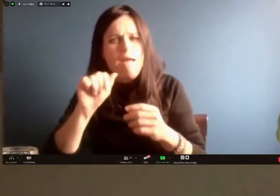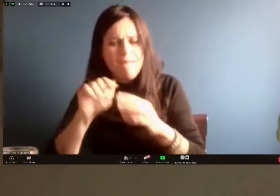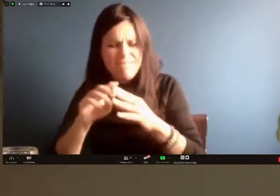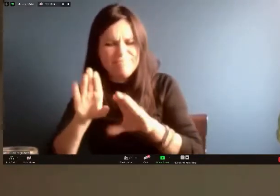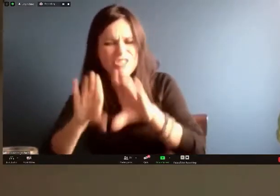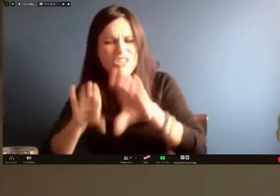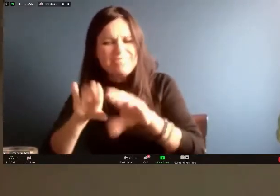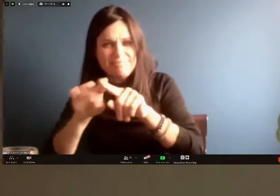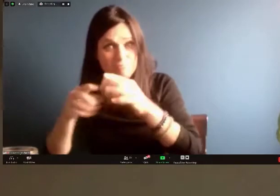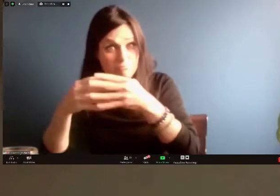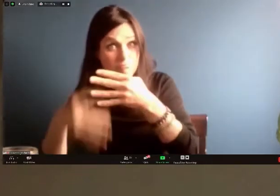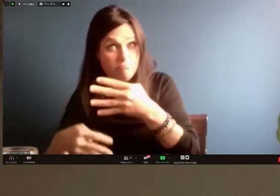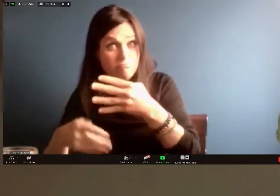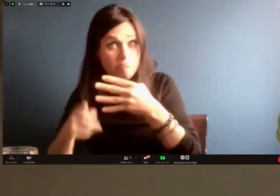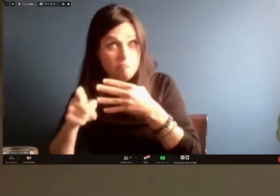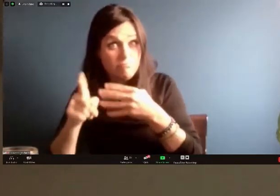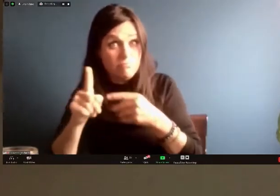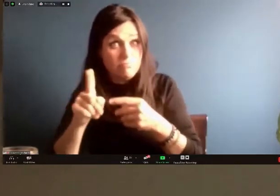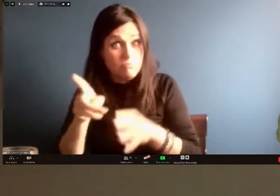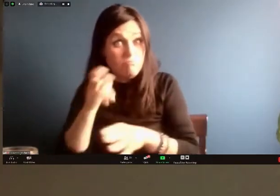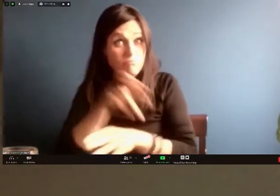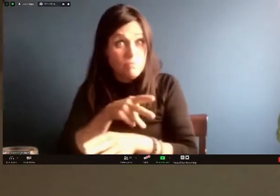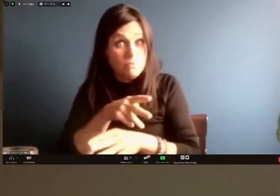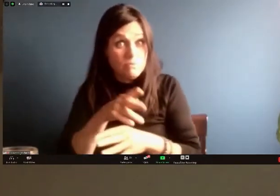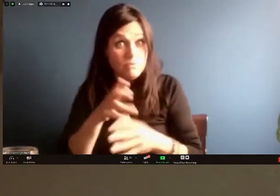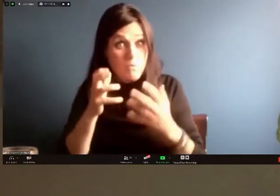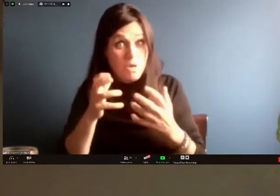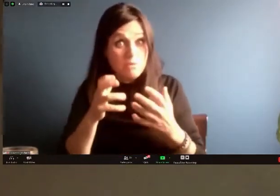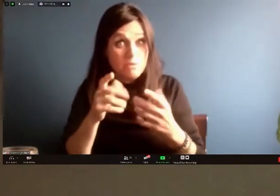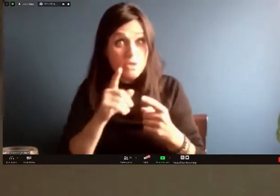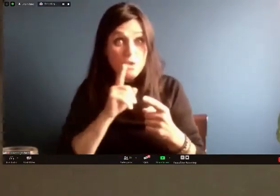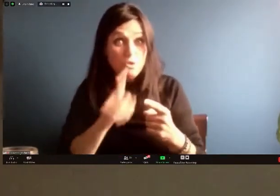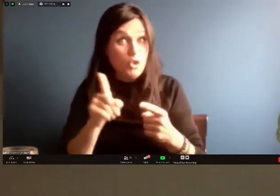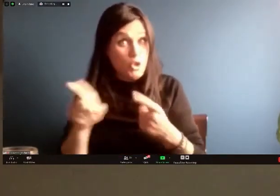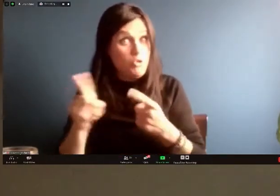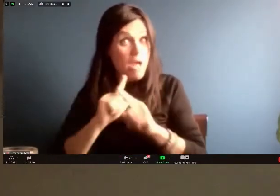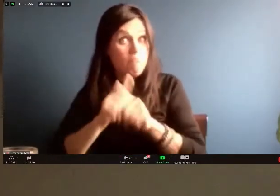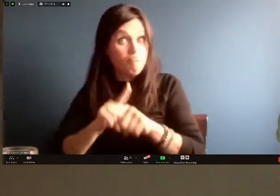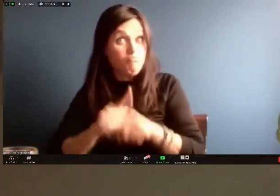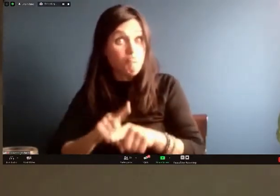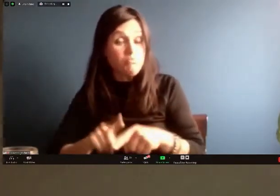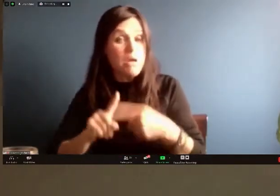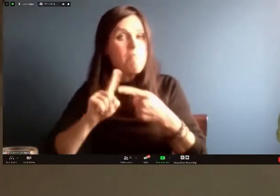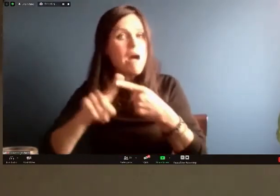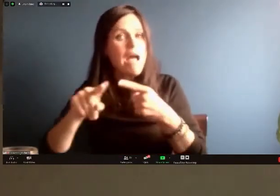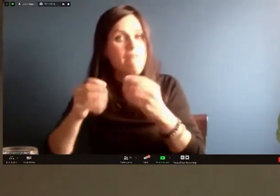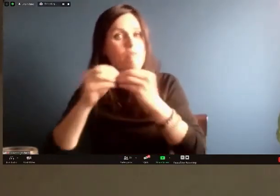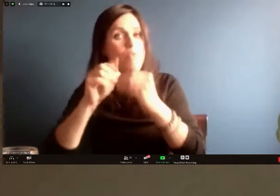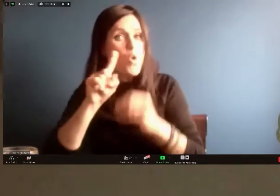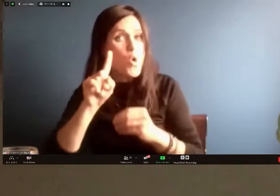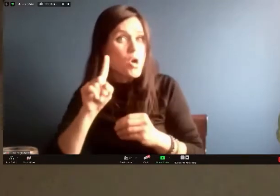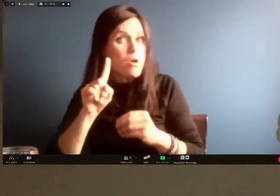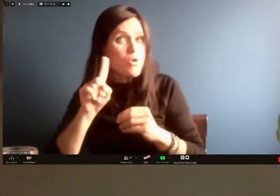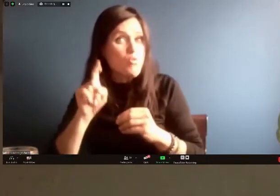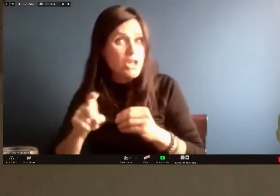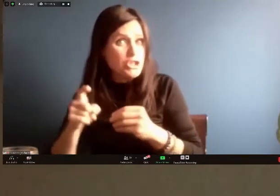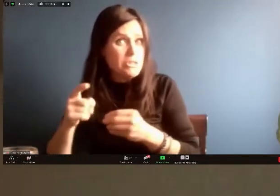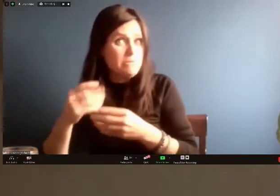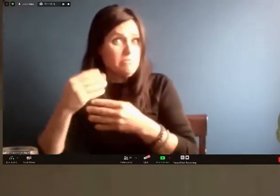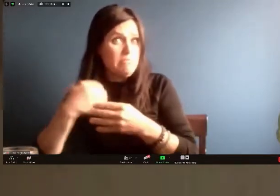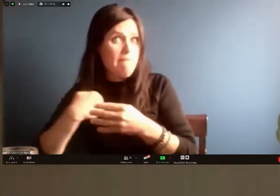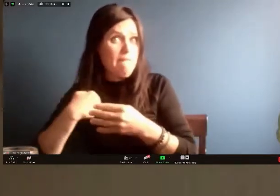Do you want to go through those in the Q&A, Susan? And then I do have other questions if we need more, or we'll just kind of see how the time goes.